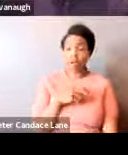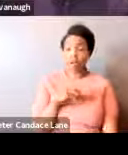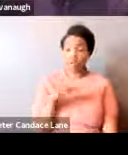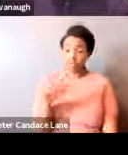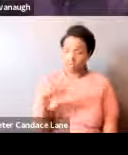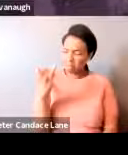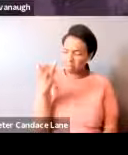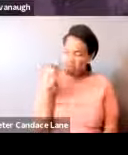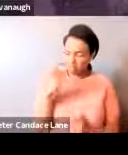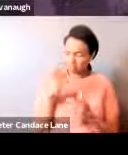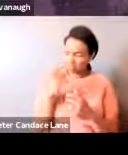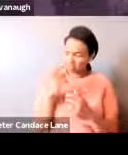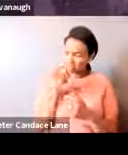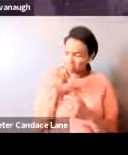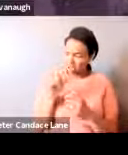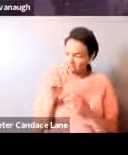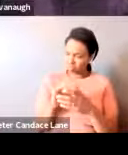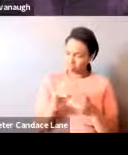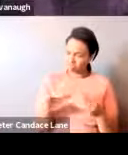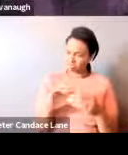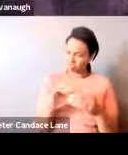is, and there's that O.